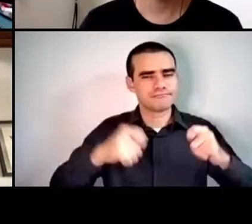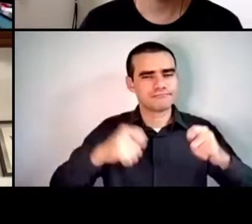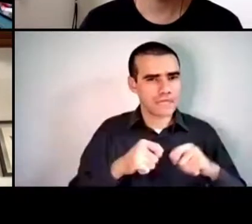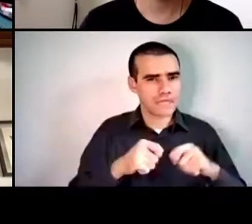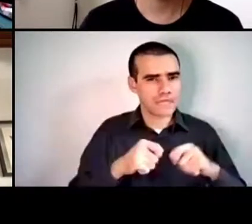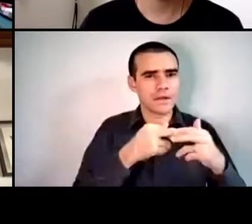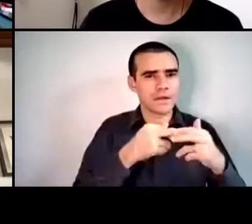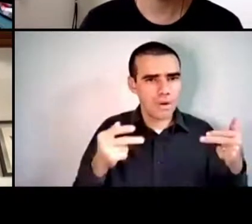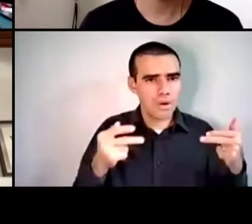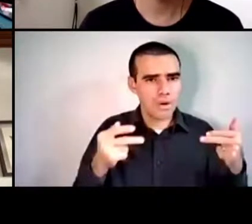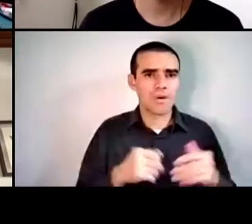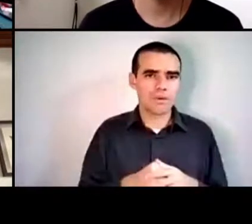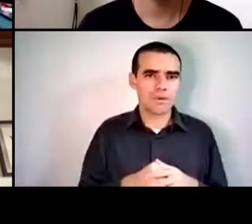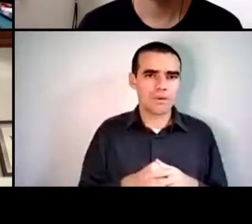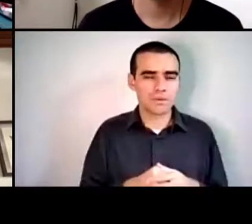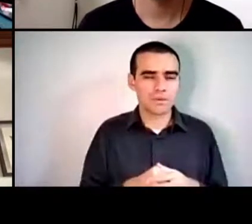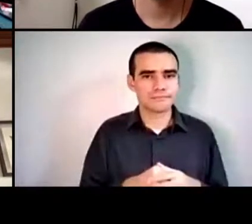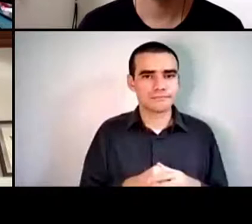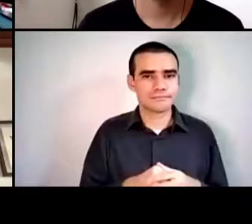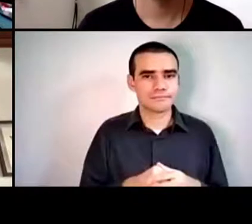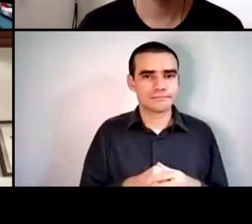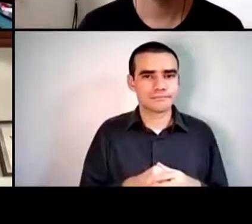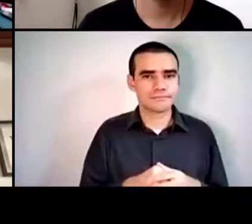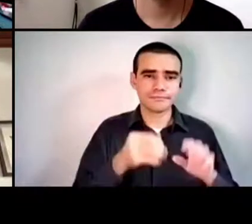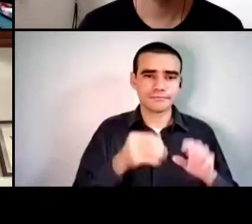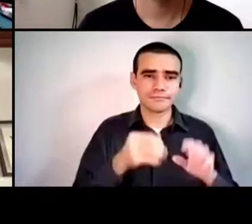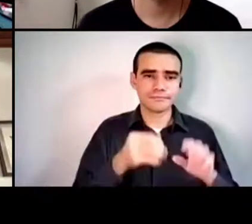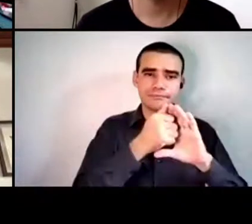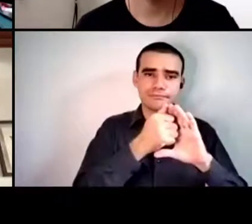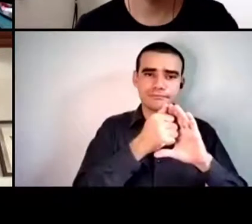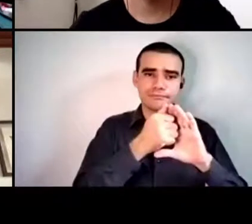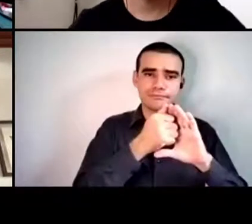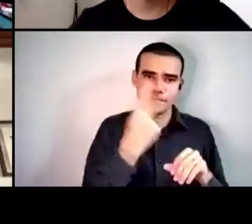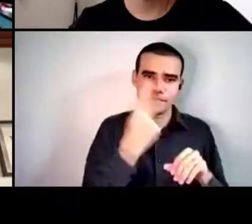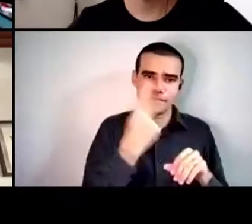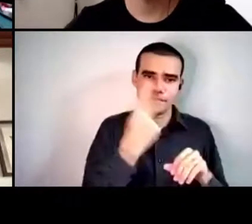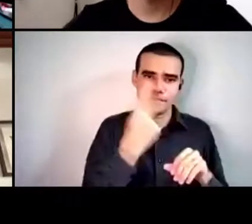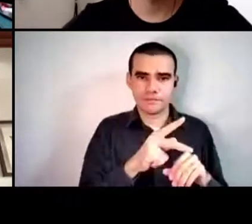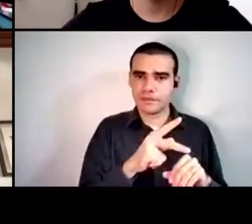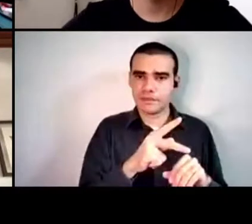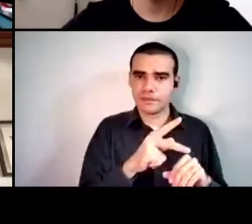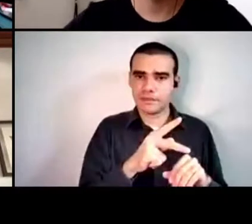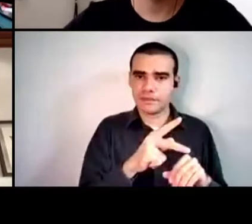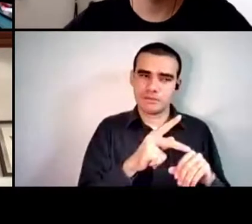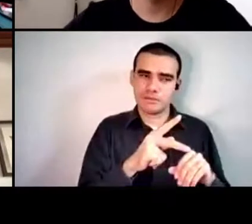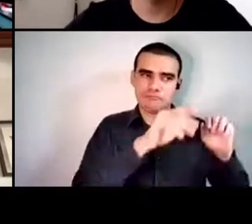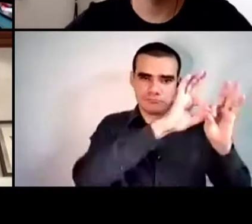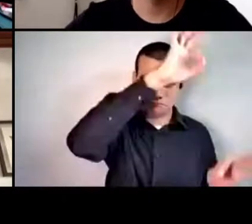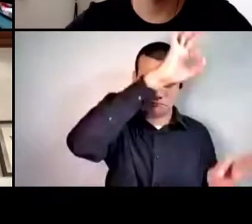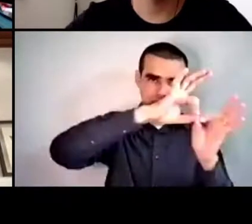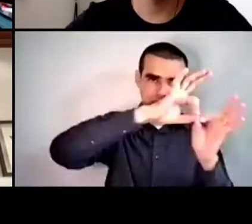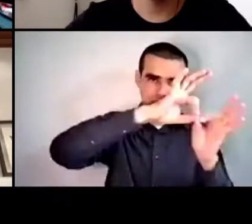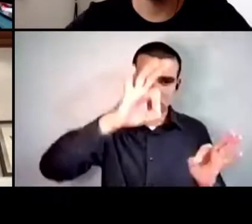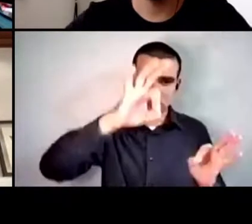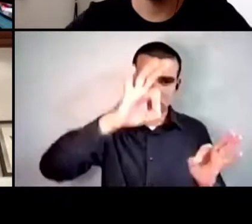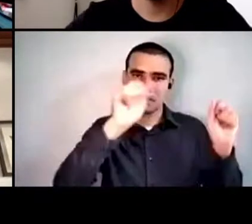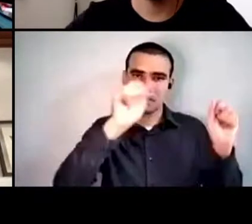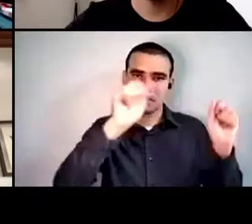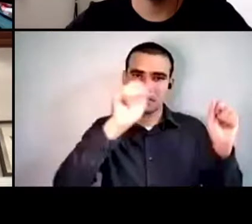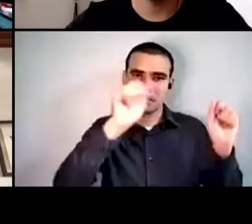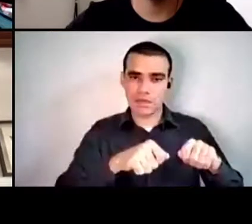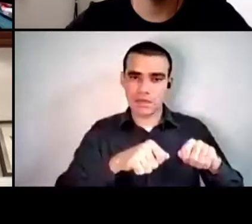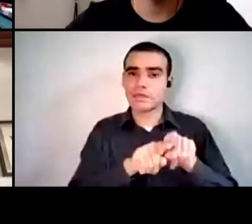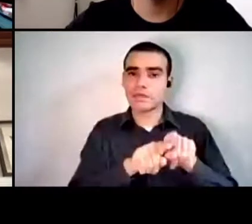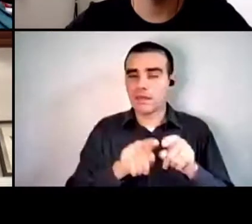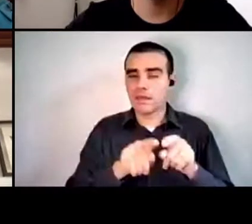We can have things that are scalable in nature, and we could have things that with